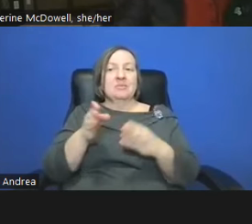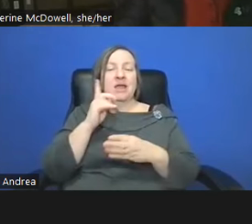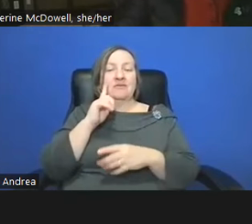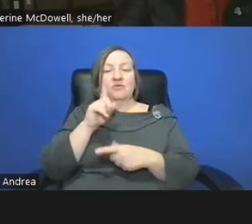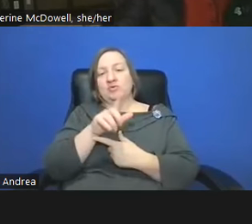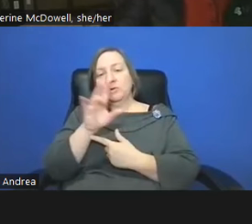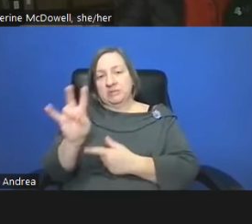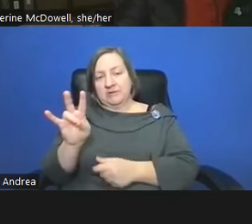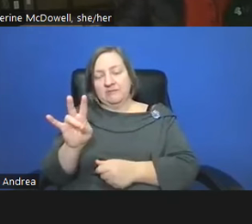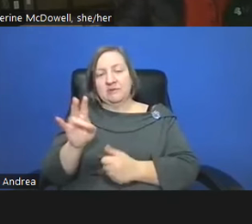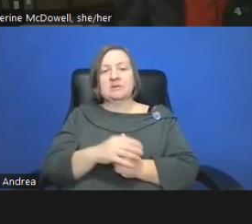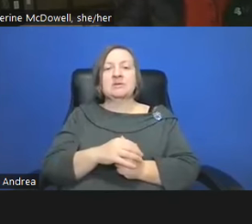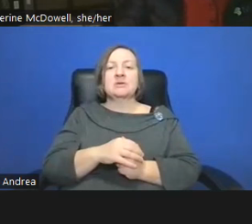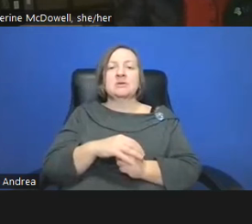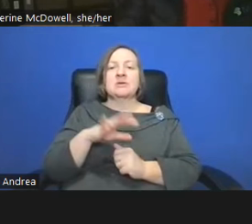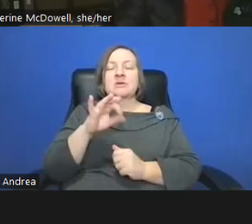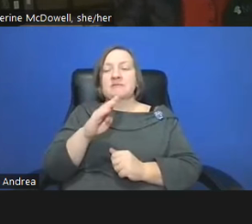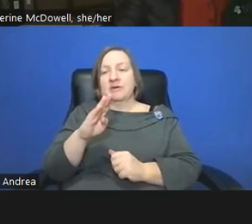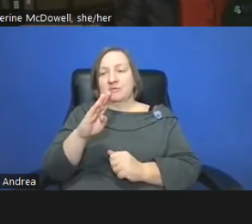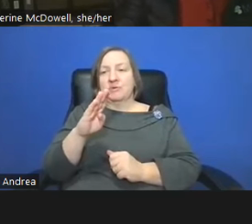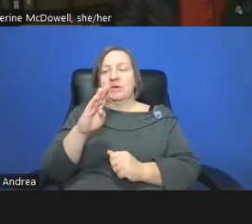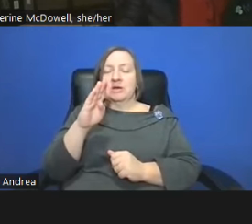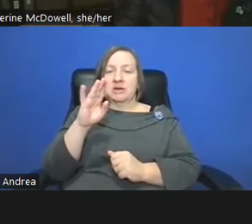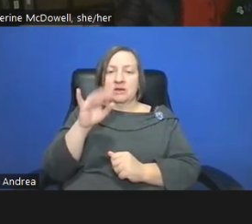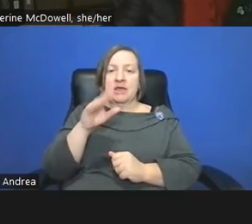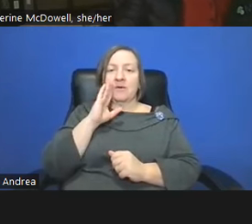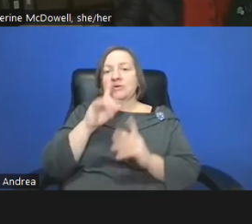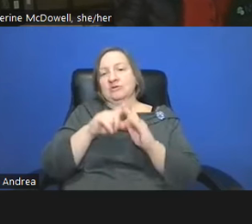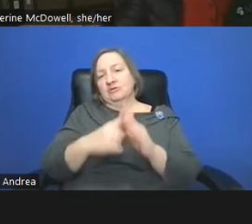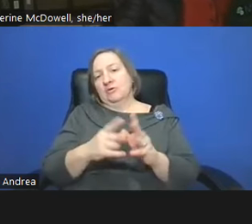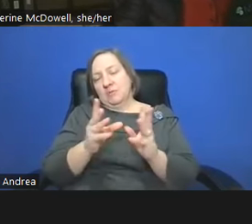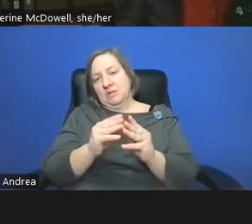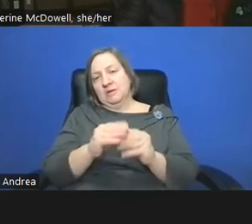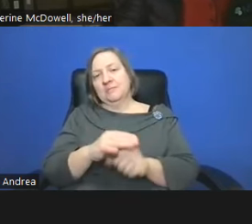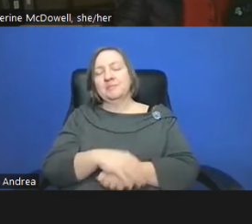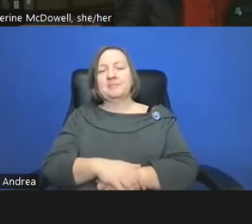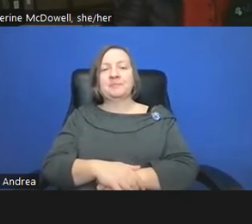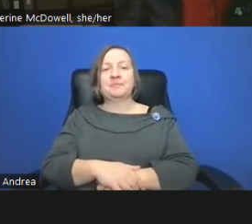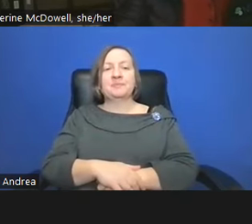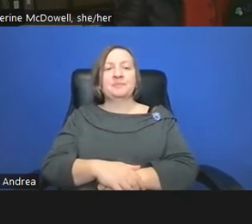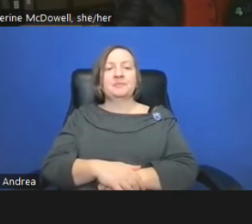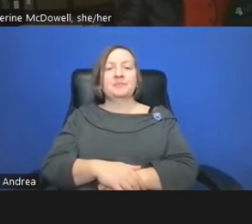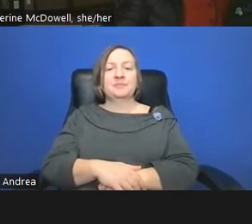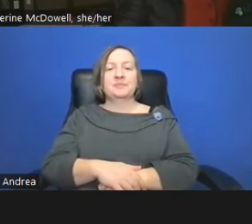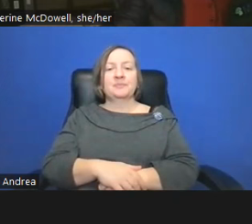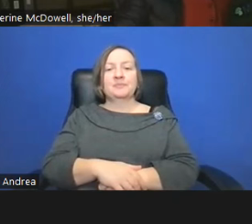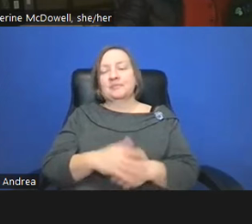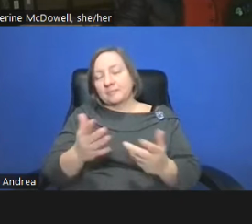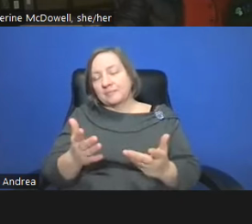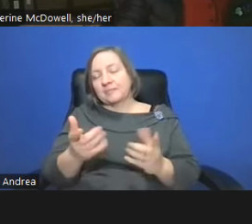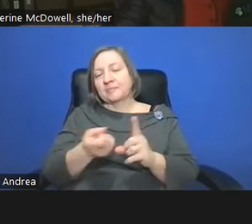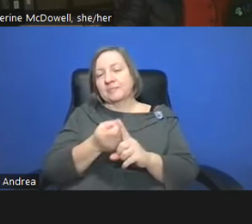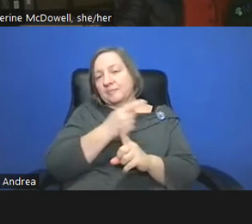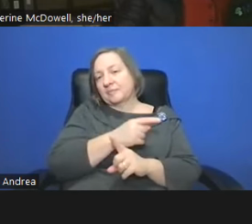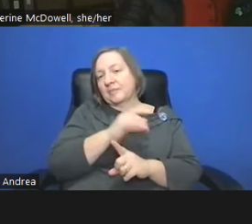27th of February that those would start meeting. And which, as a side note, would